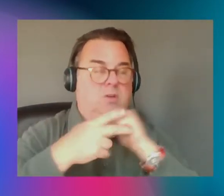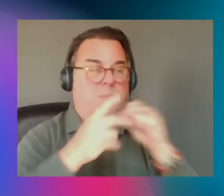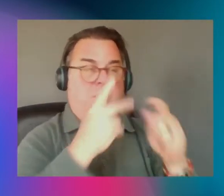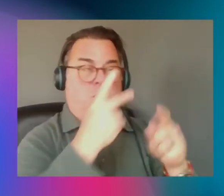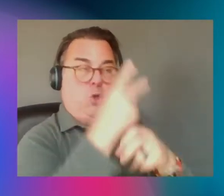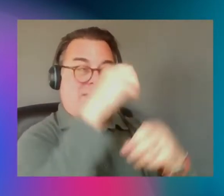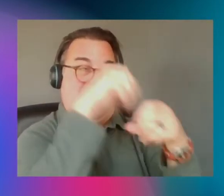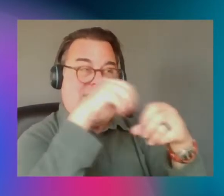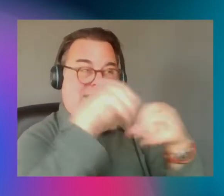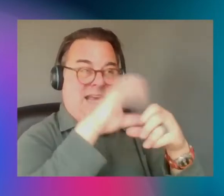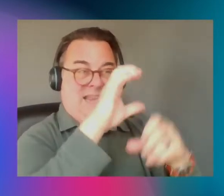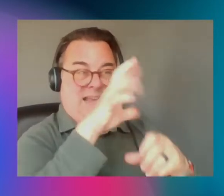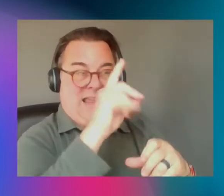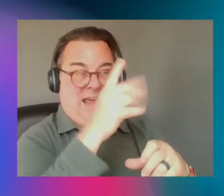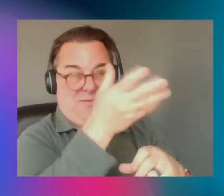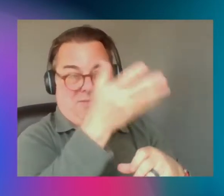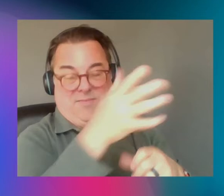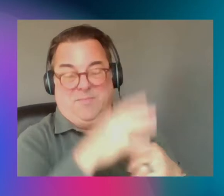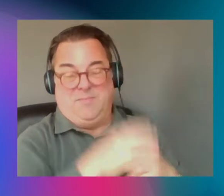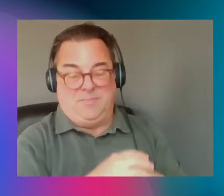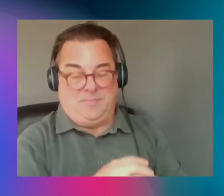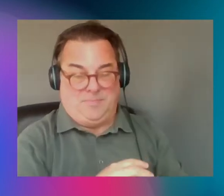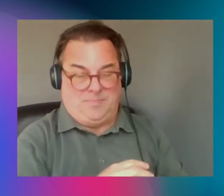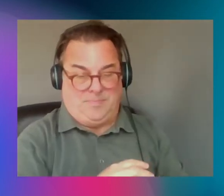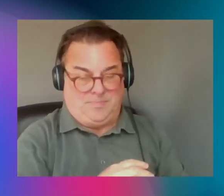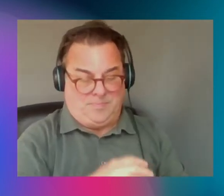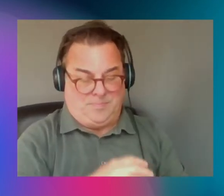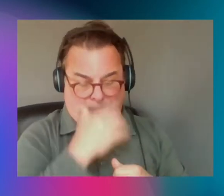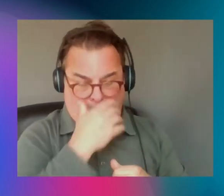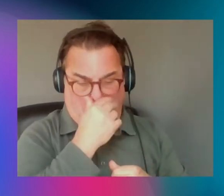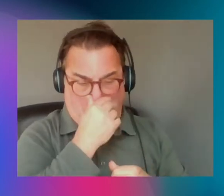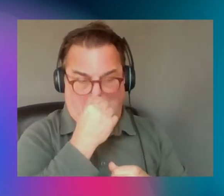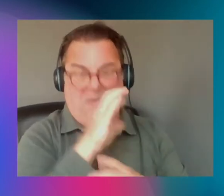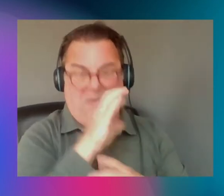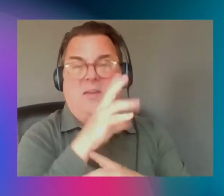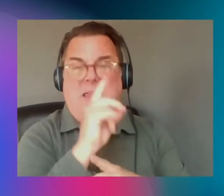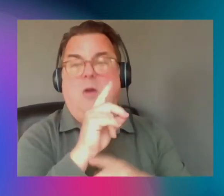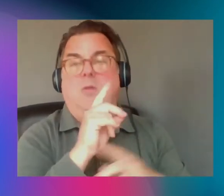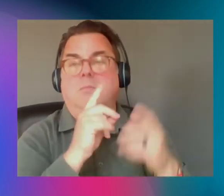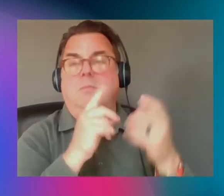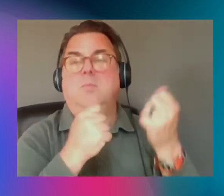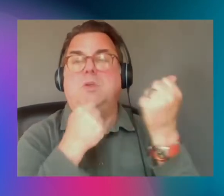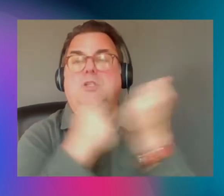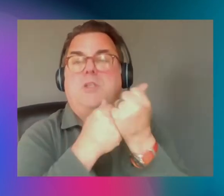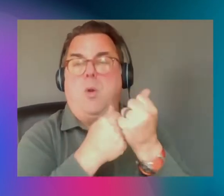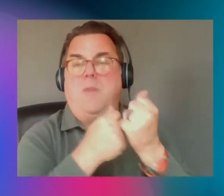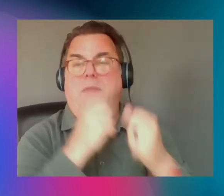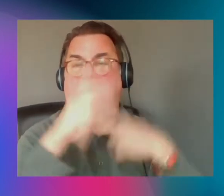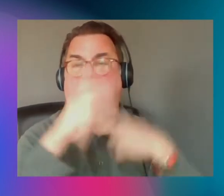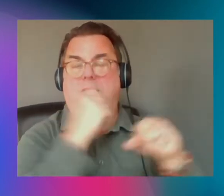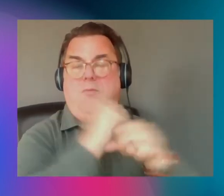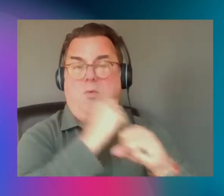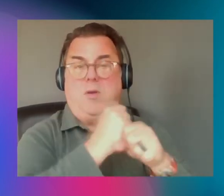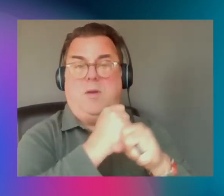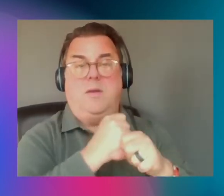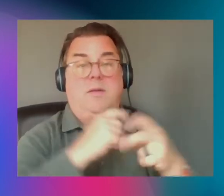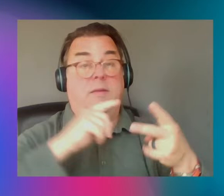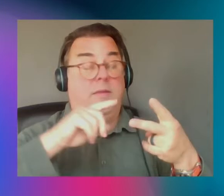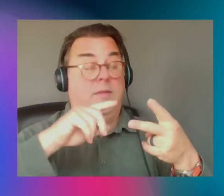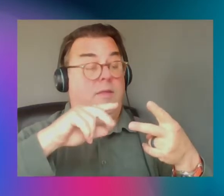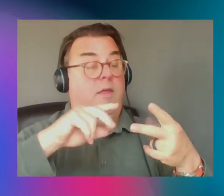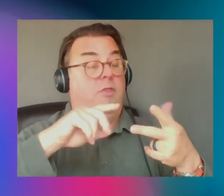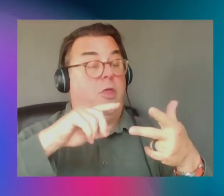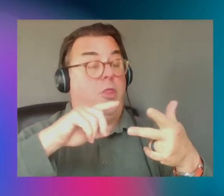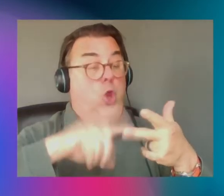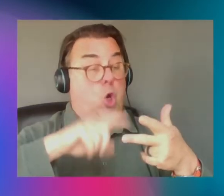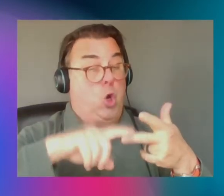that. But so we, this cloud grant will support that work in the cloud. And then the third component, which is equally important,